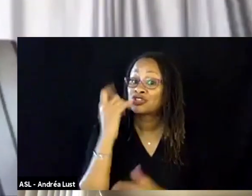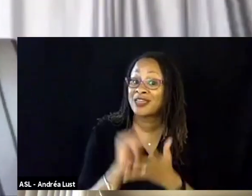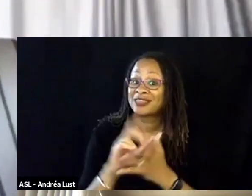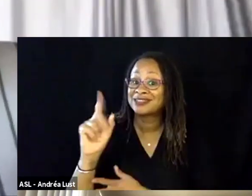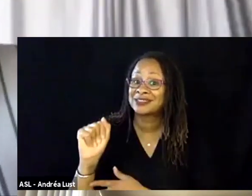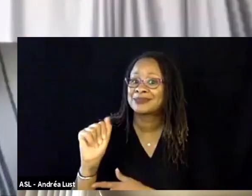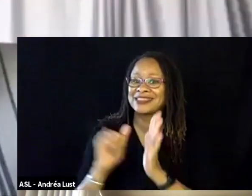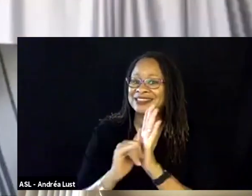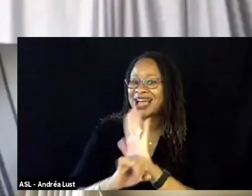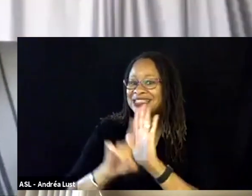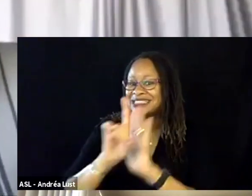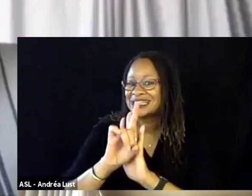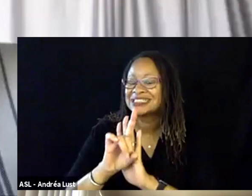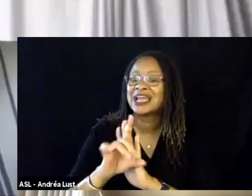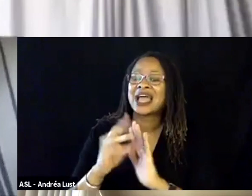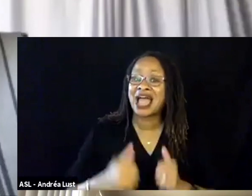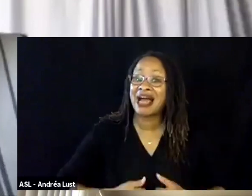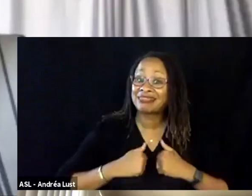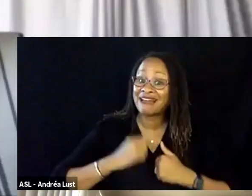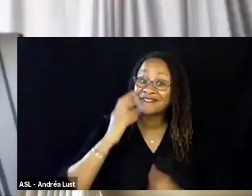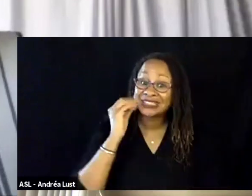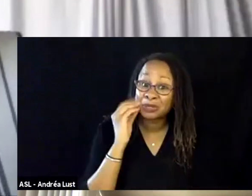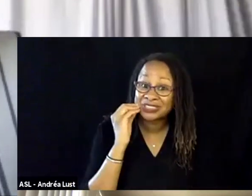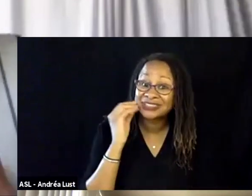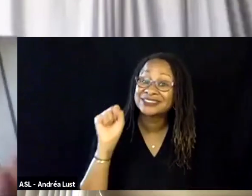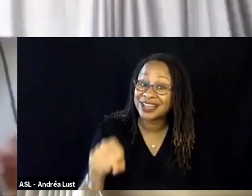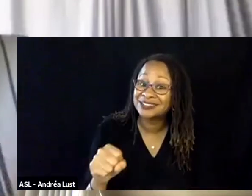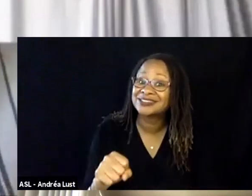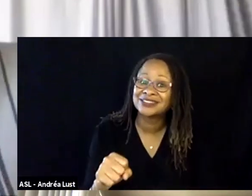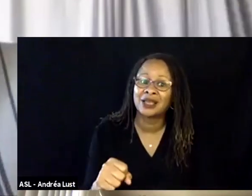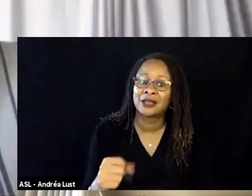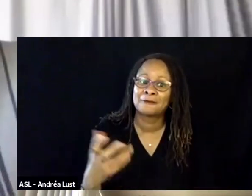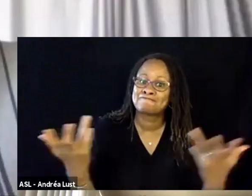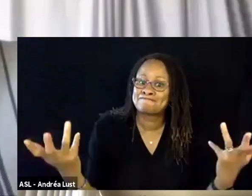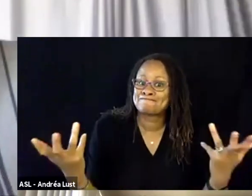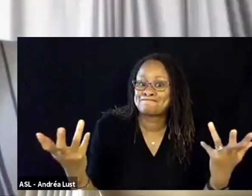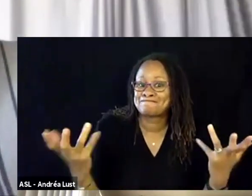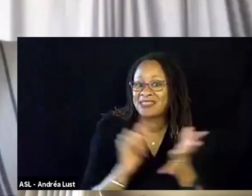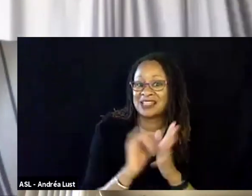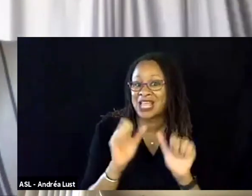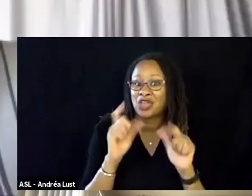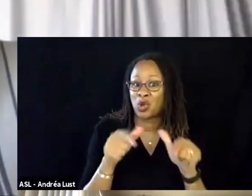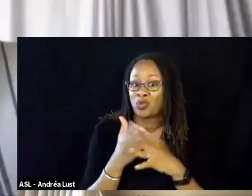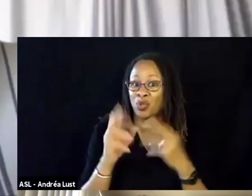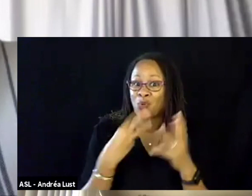an identity and a life experience, and just how they identify and going about the world, and just